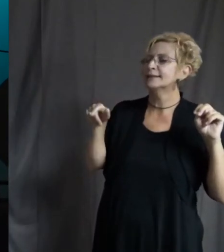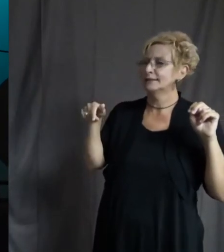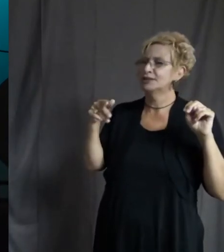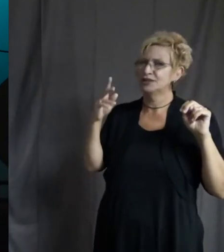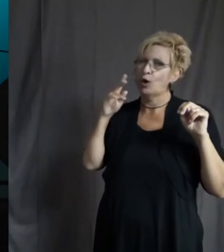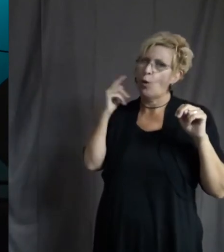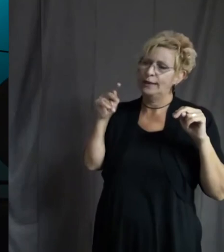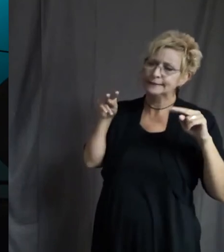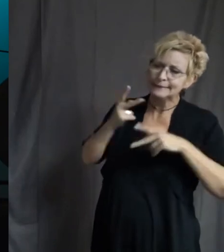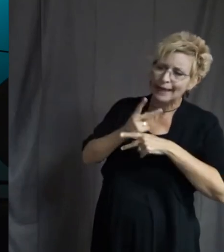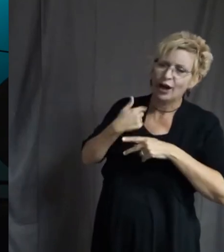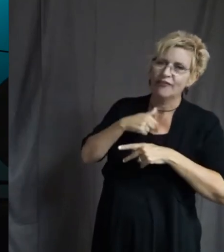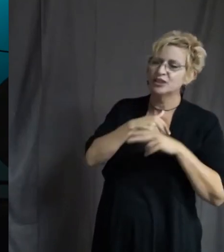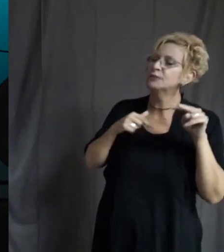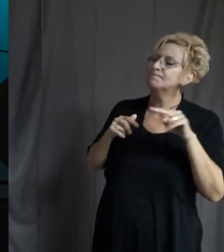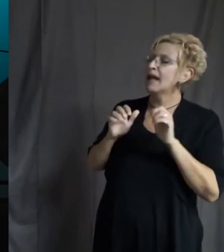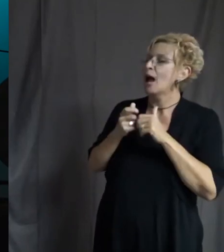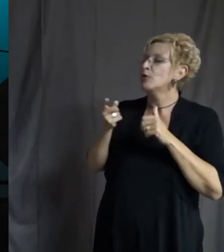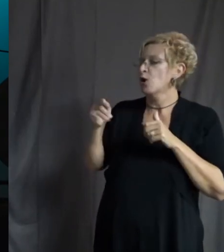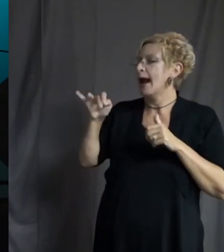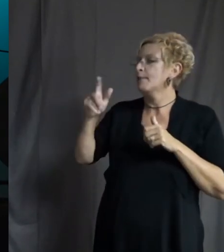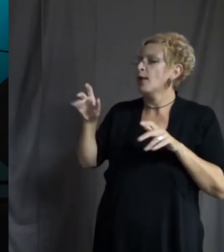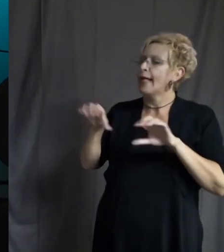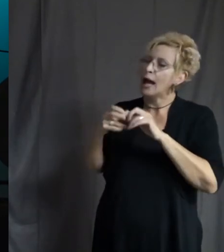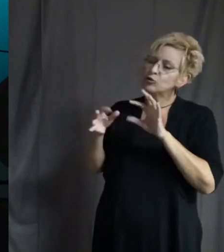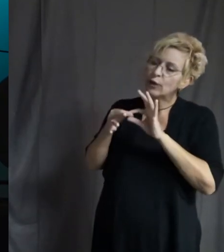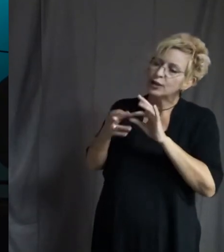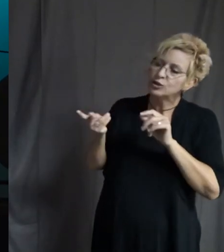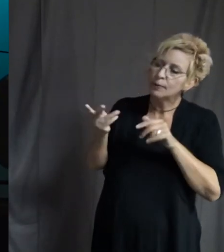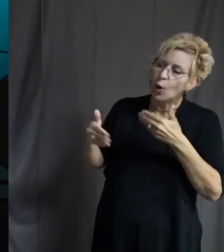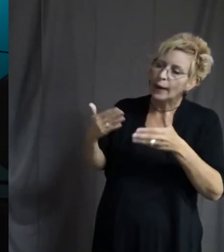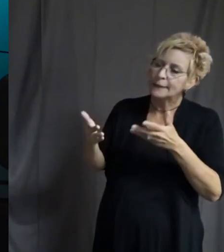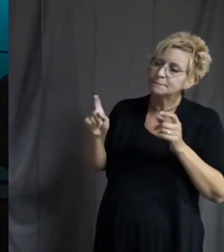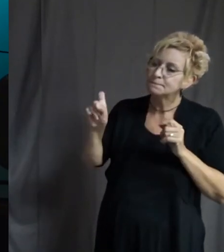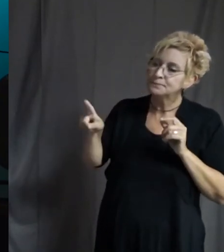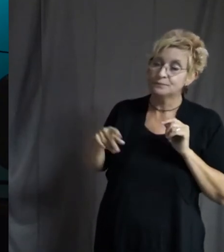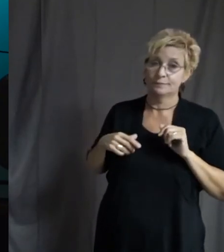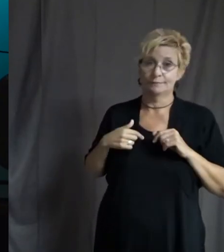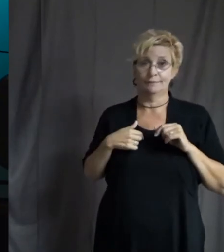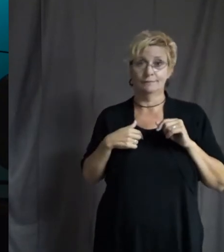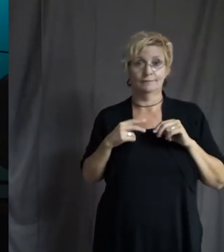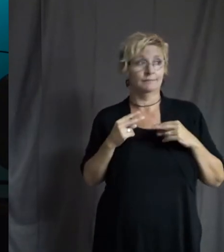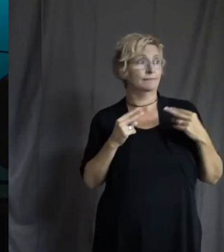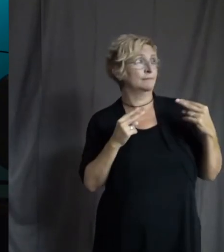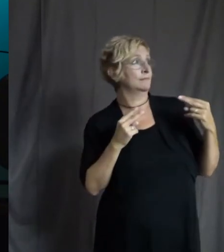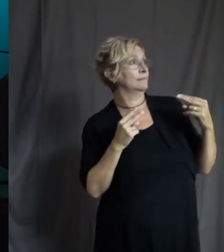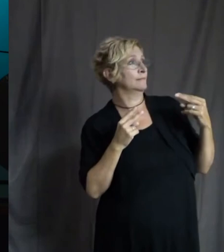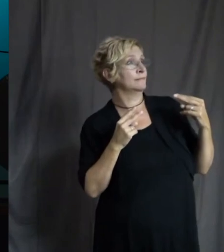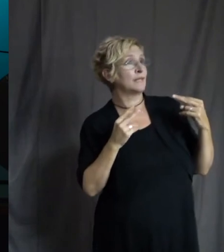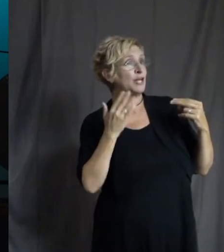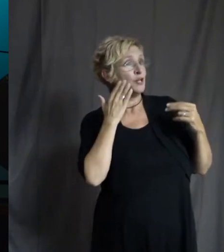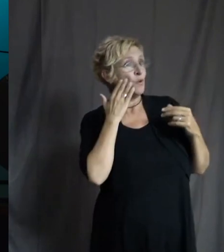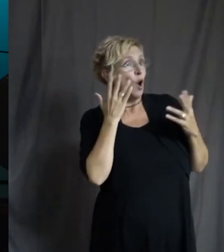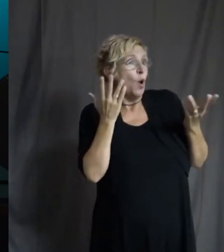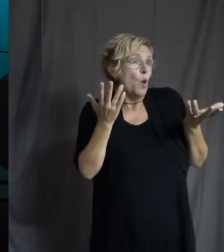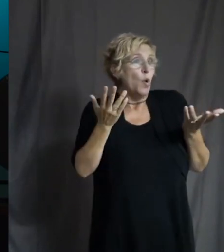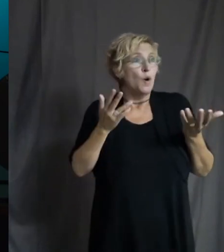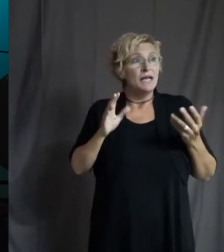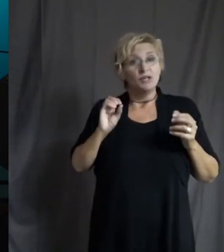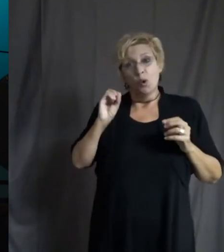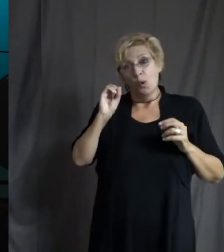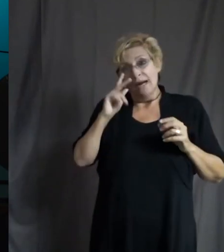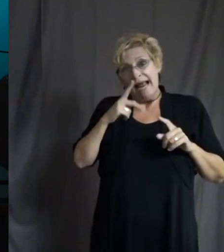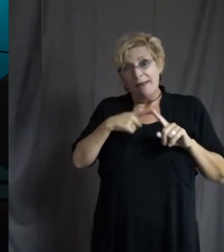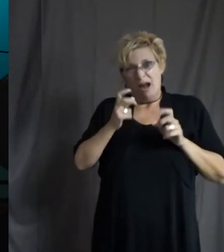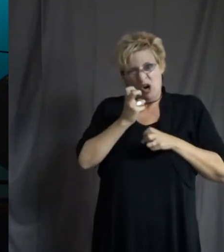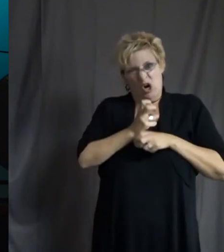she asked me, because she was always looking after us, she said, Josh, how's you and April's relationship going? And I kind of